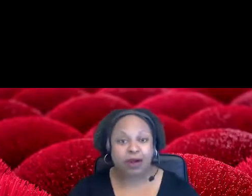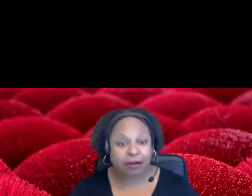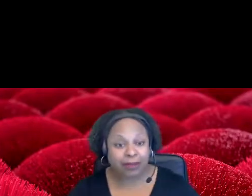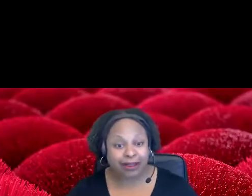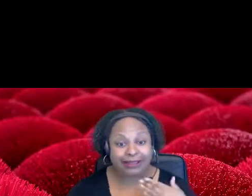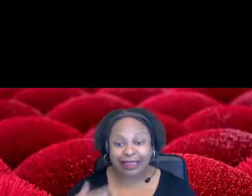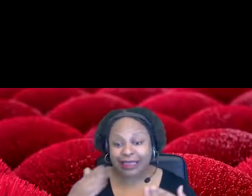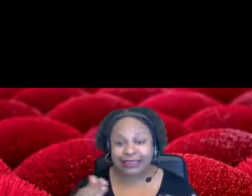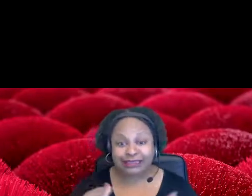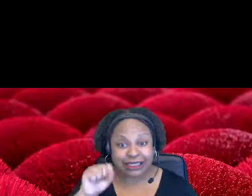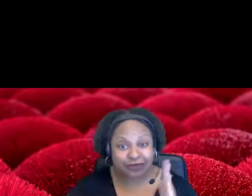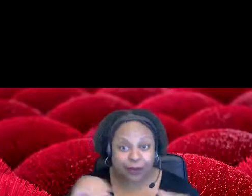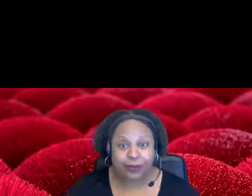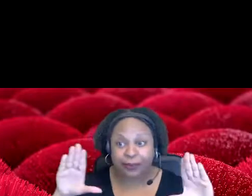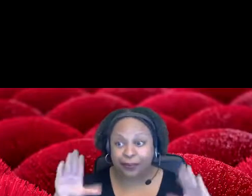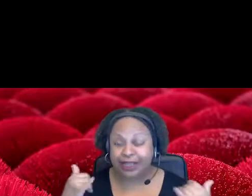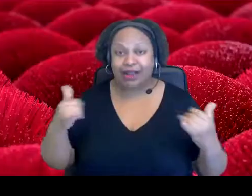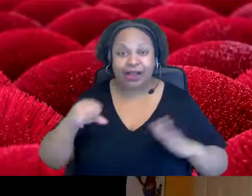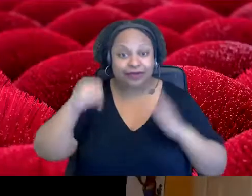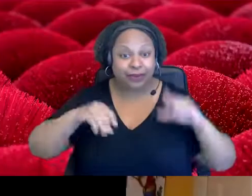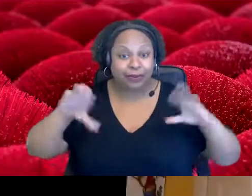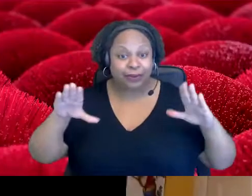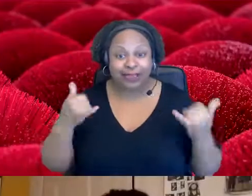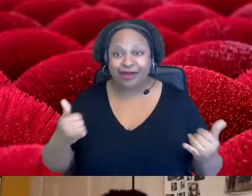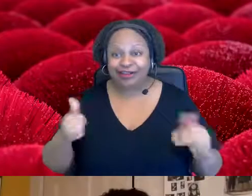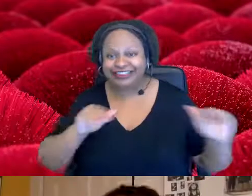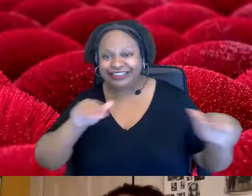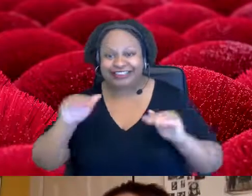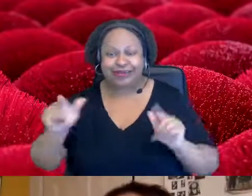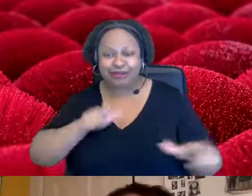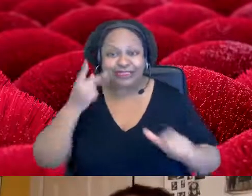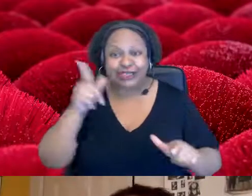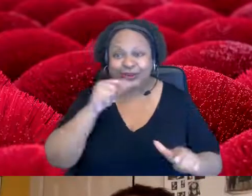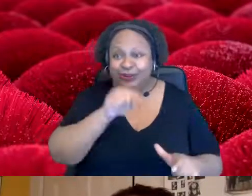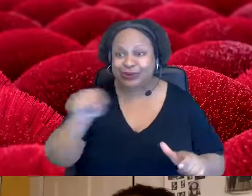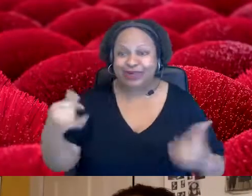Are you guys on video? Maybe you can activate your video so folks can see you.